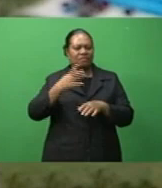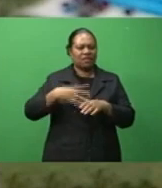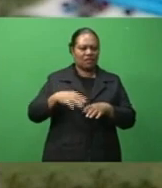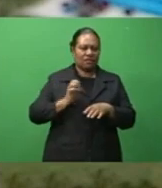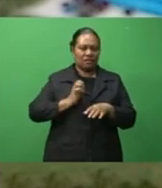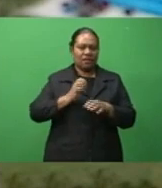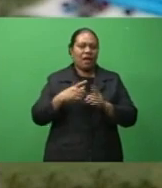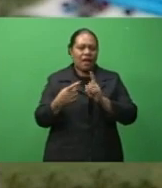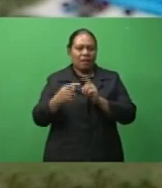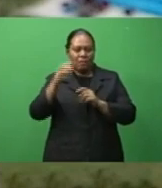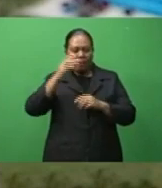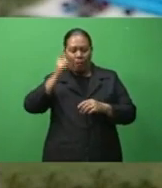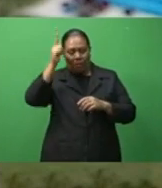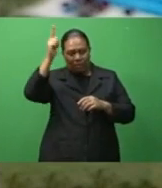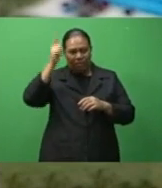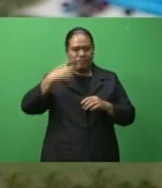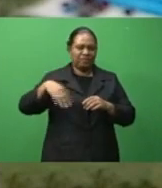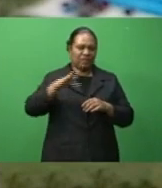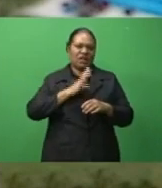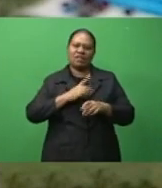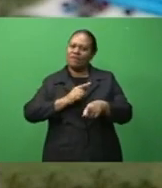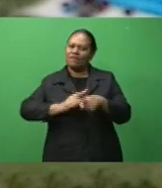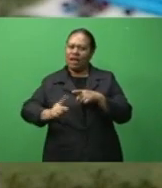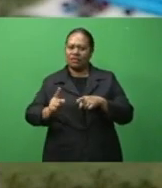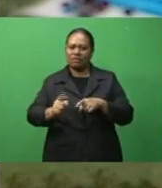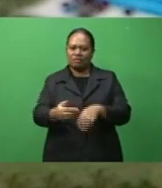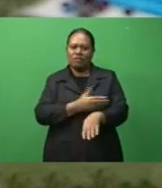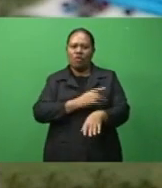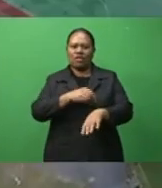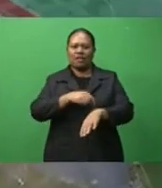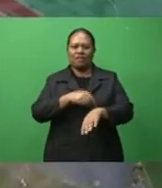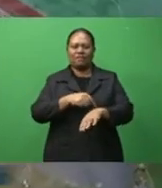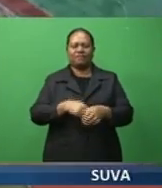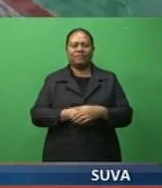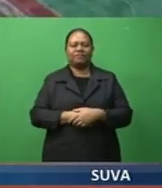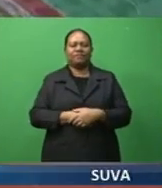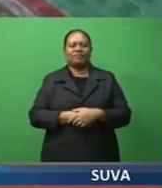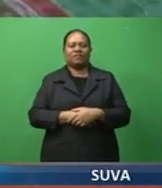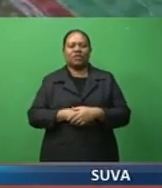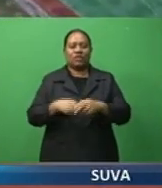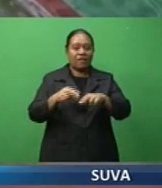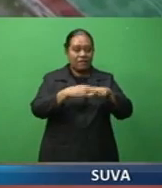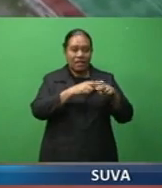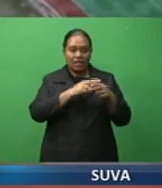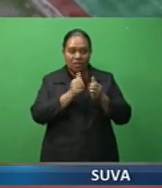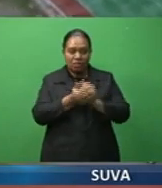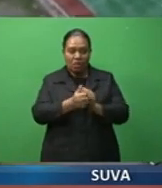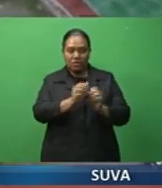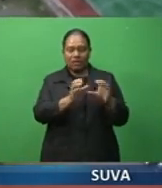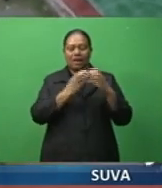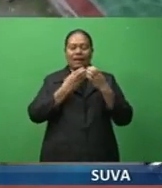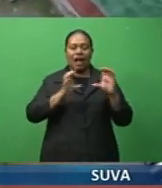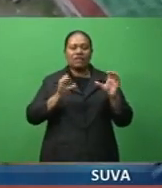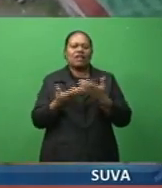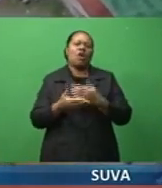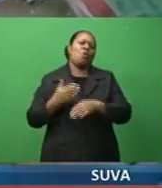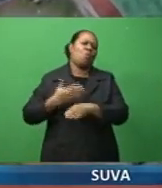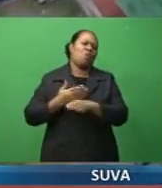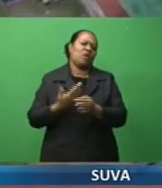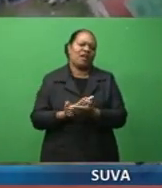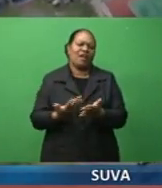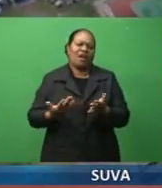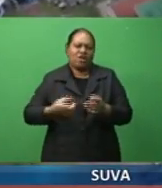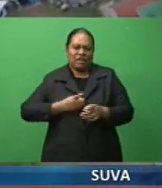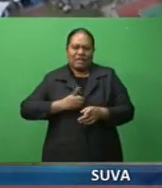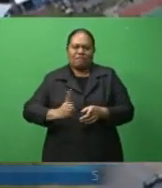as to accommodate as many as possible. Aquila Dama with more. The Fiji Sports Council will try to work out how to facilitate the